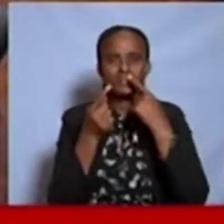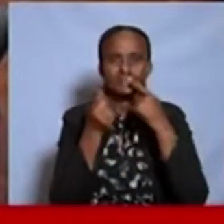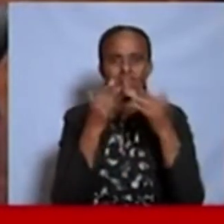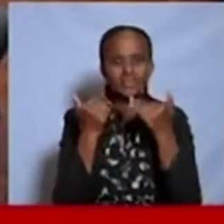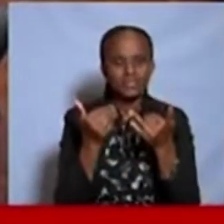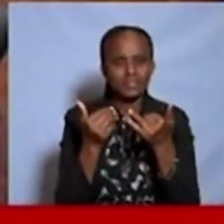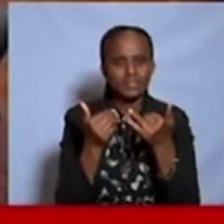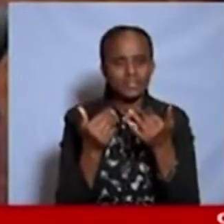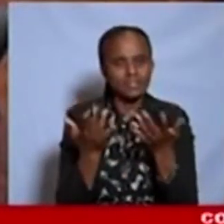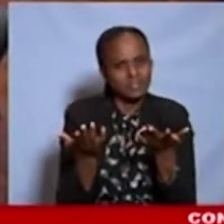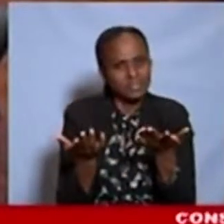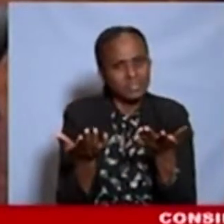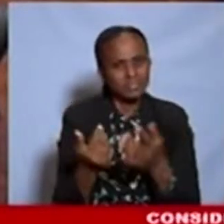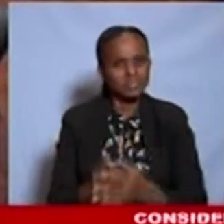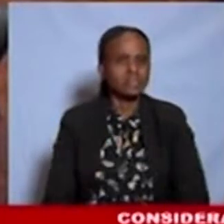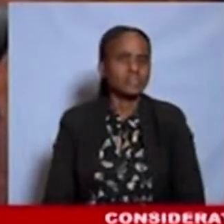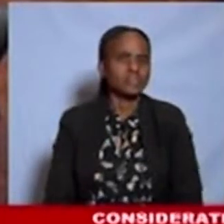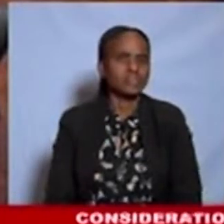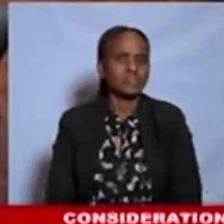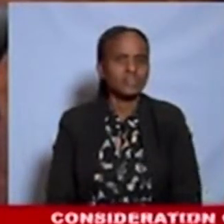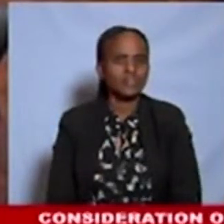as of today?